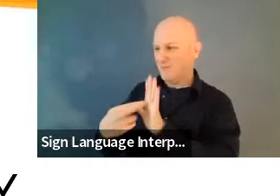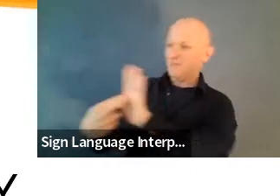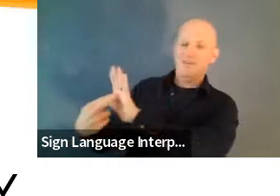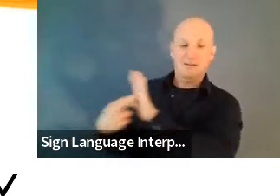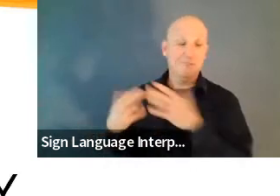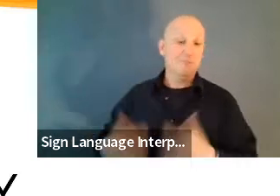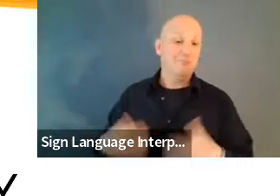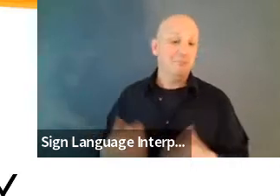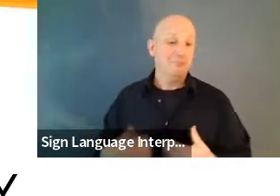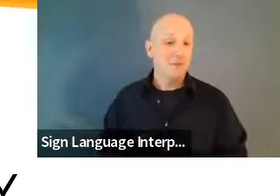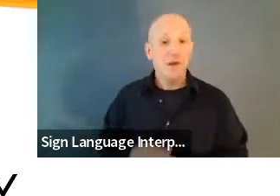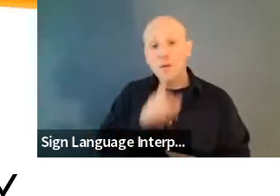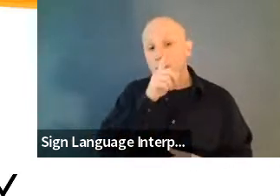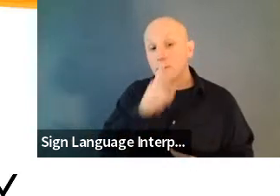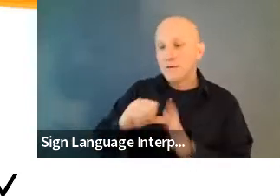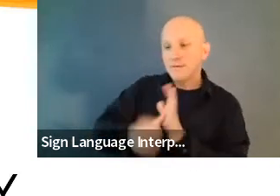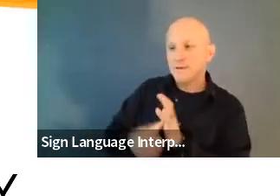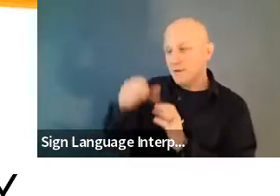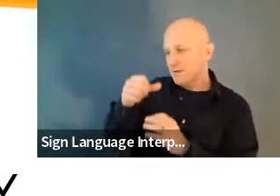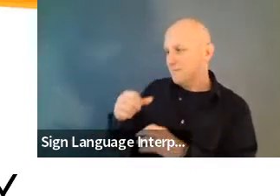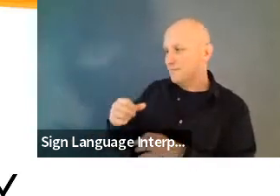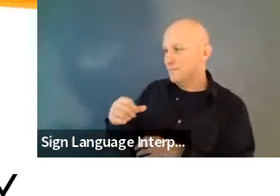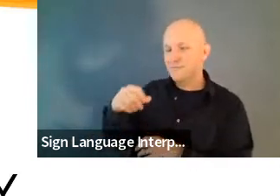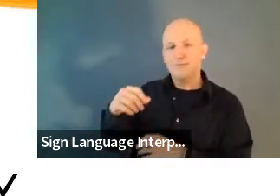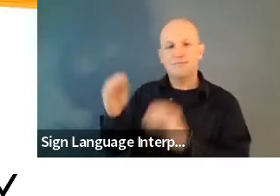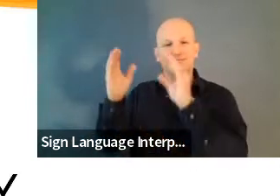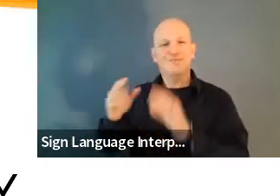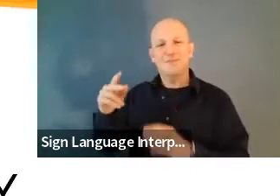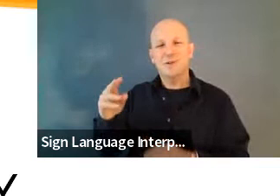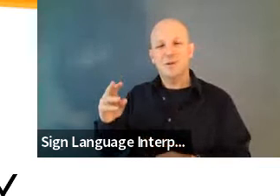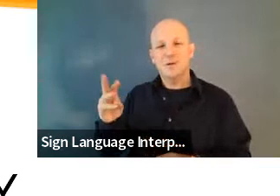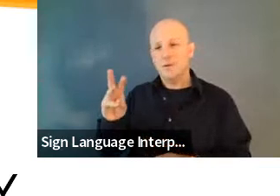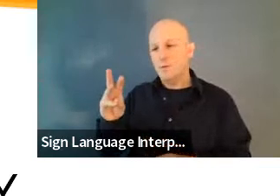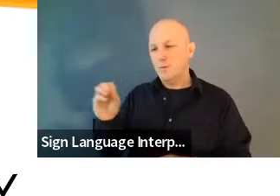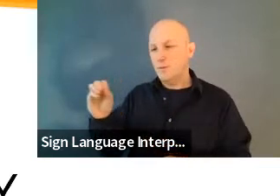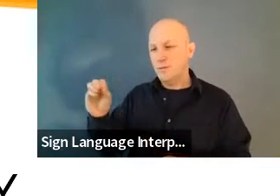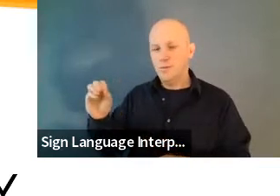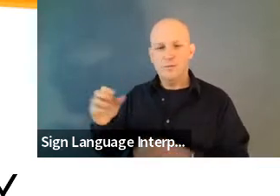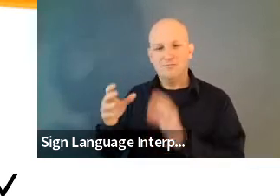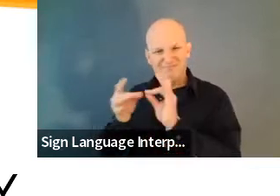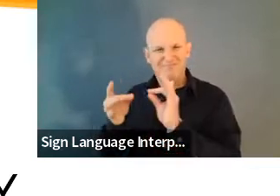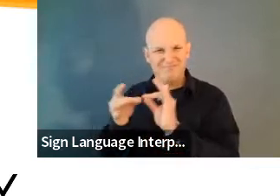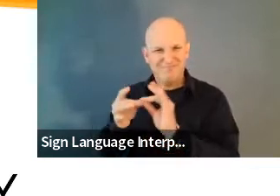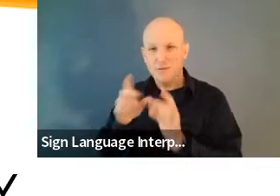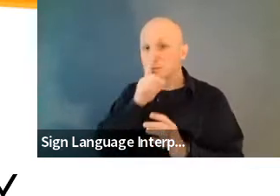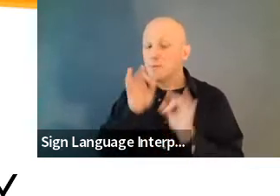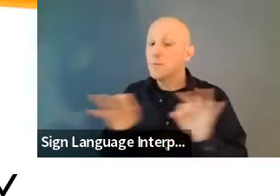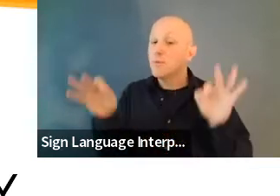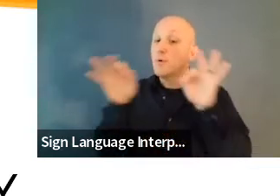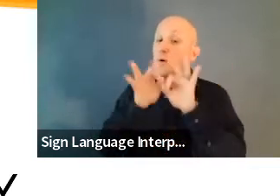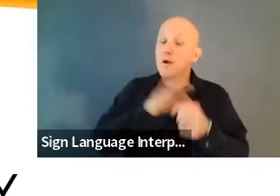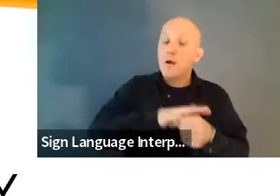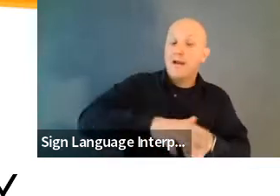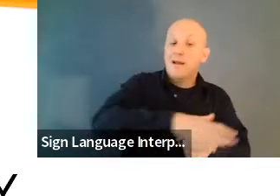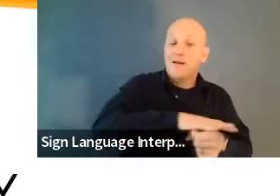re-emphasize what Professor Wu said. It's especially important, I think, in our region for students not only to consider